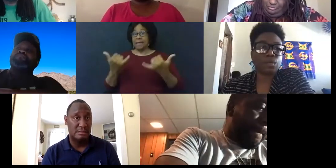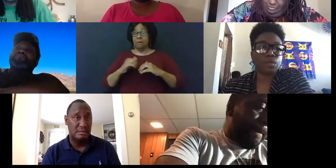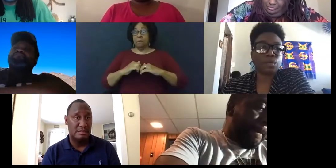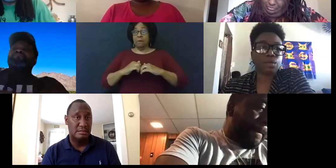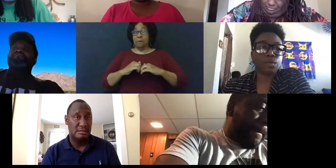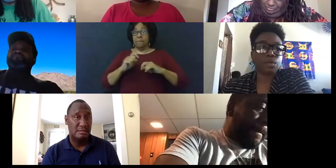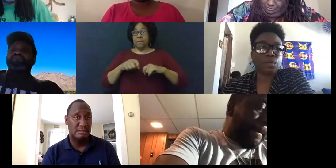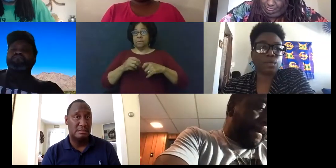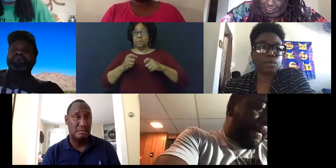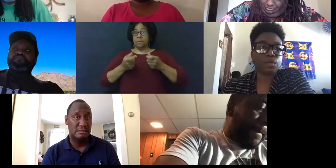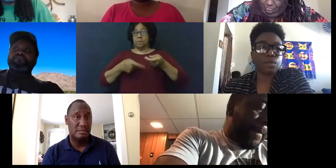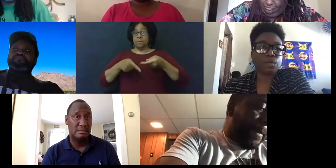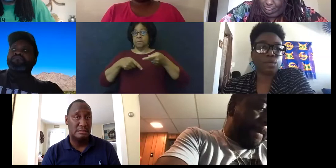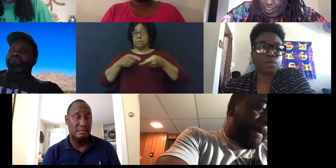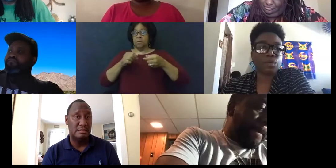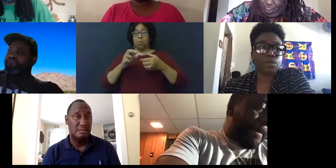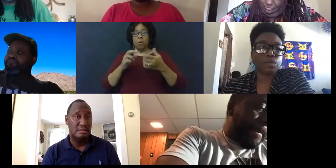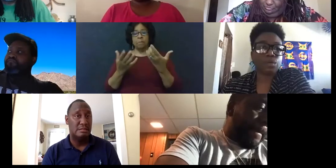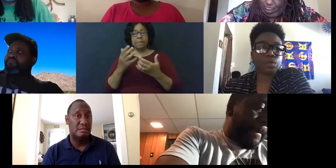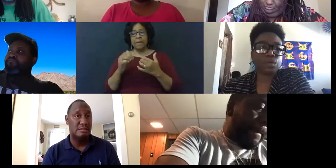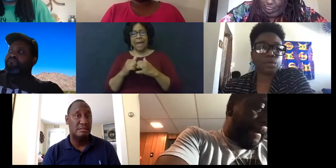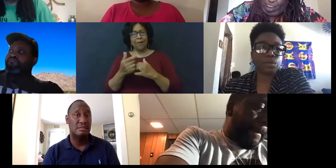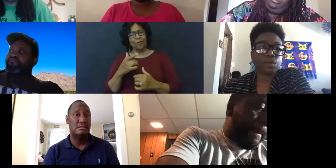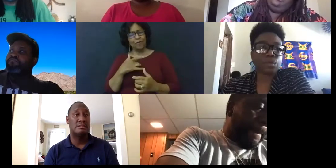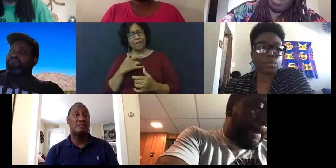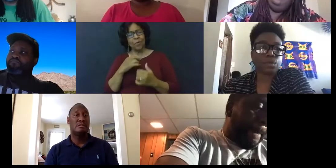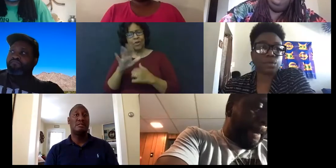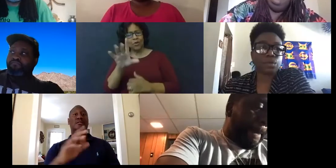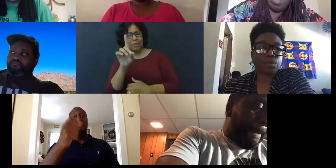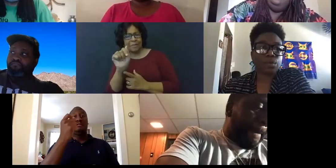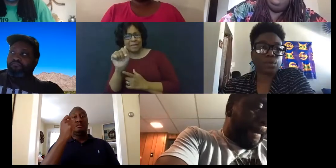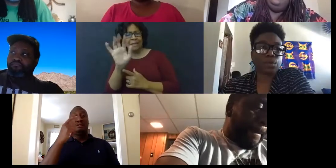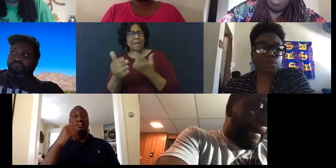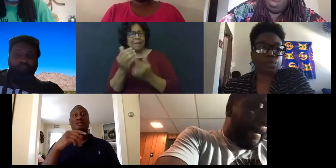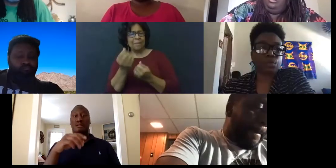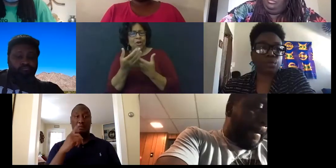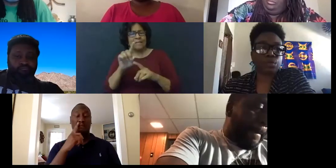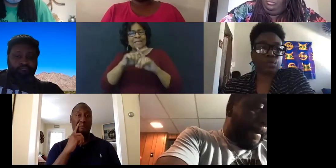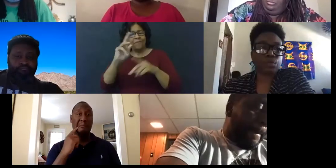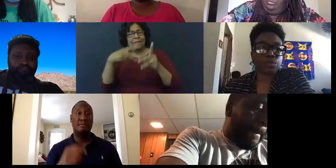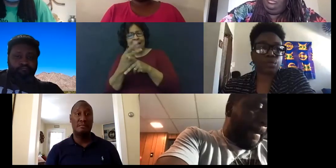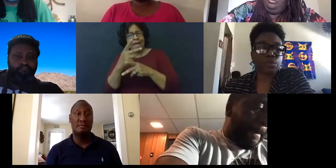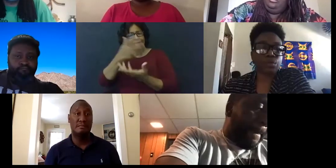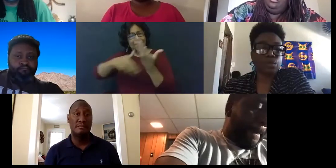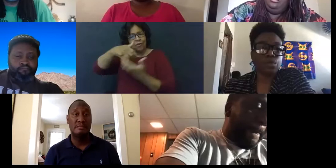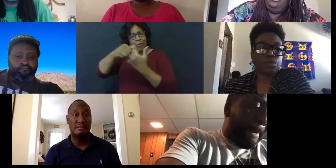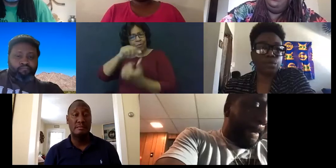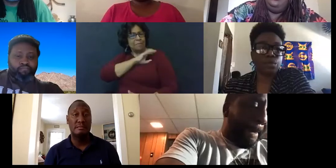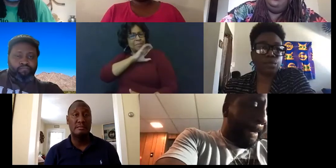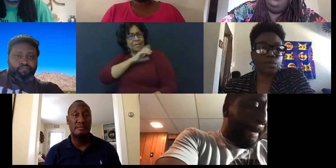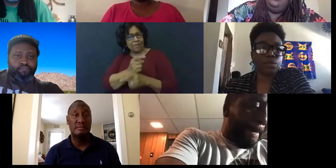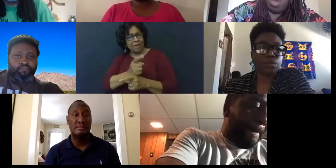you might just with your disability might cause a different type of interaction with a police